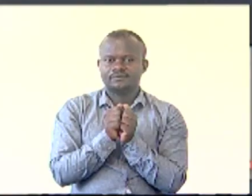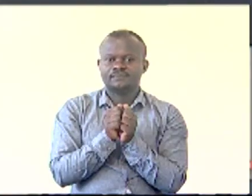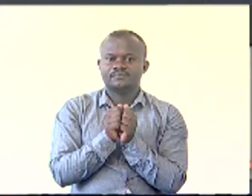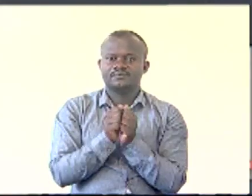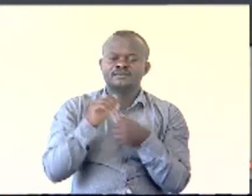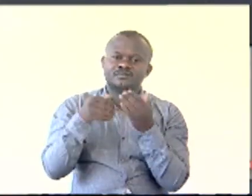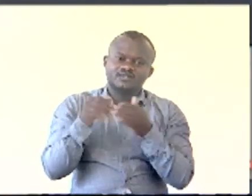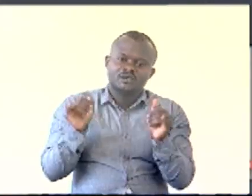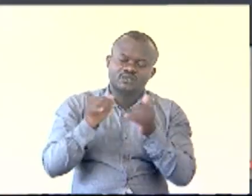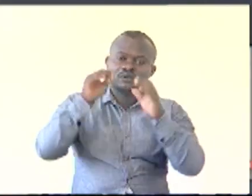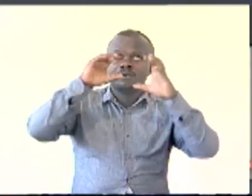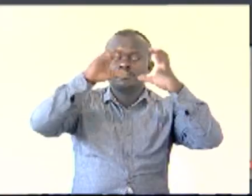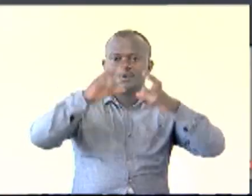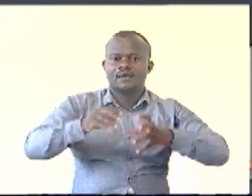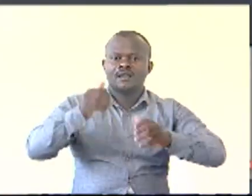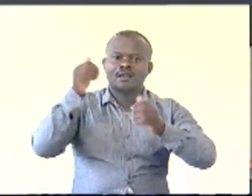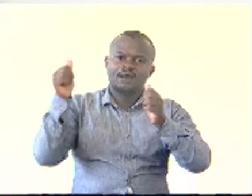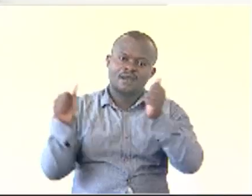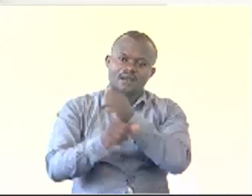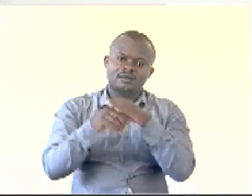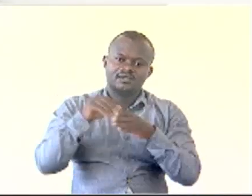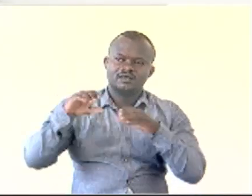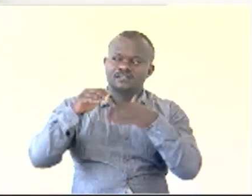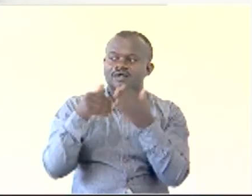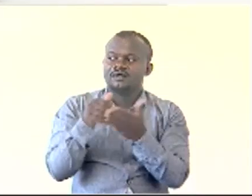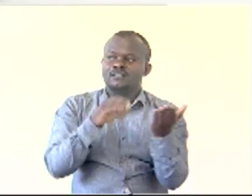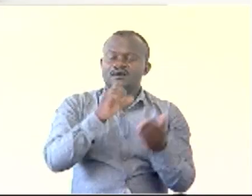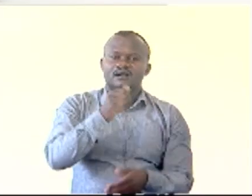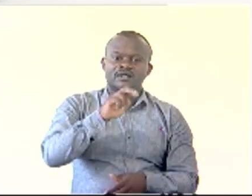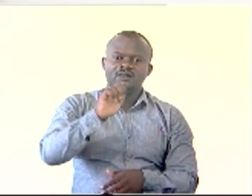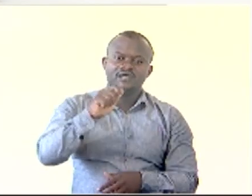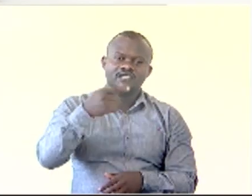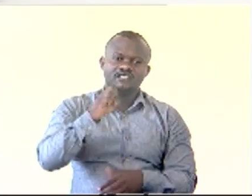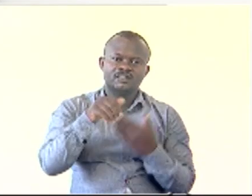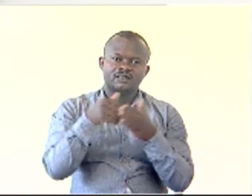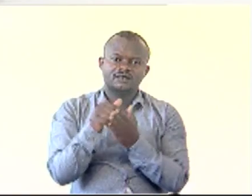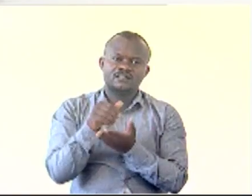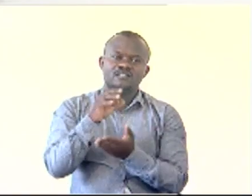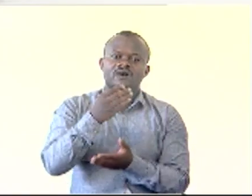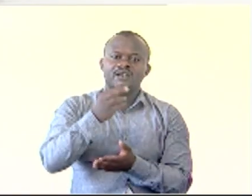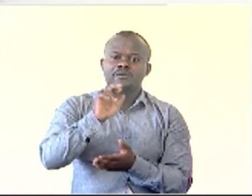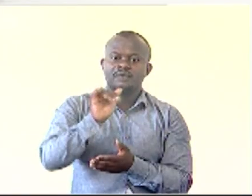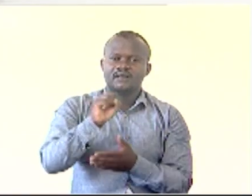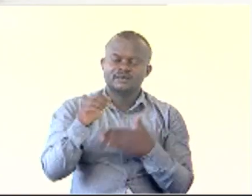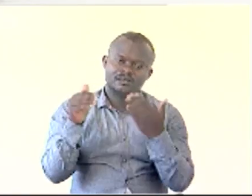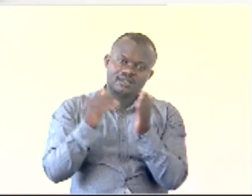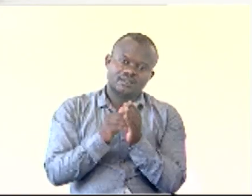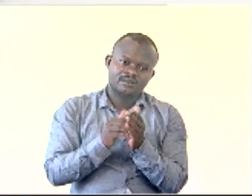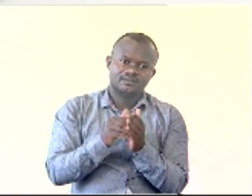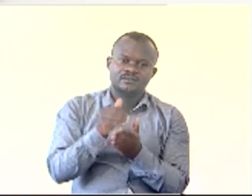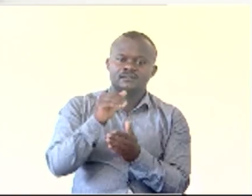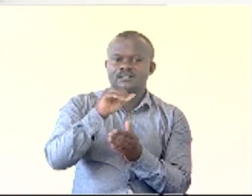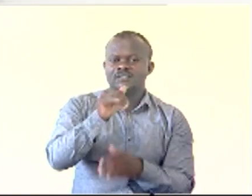We tried to classify under these movable, we talked about cartilaginous joints, fibrous joints, and synovial